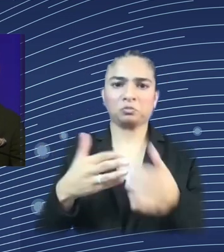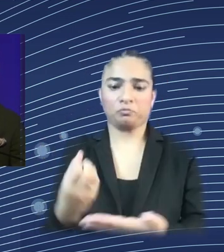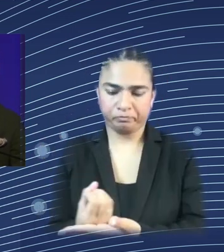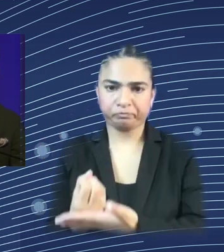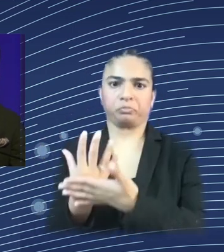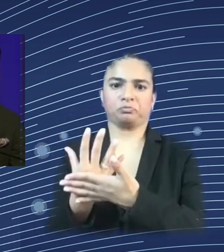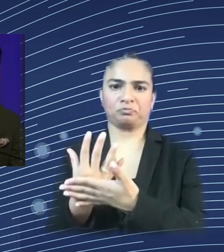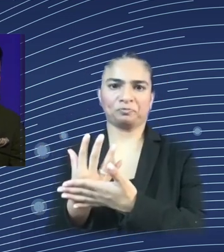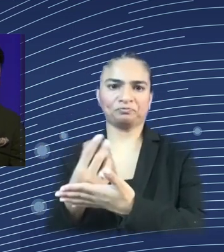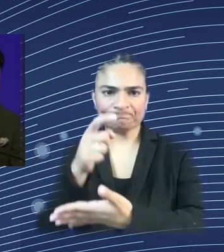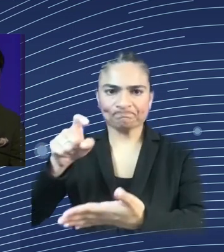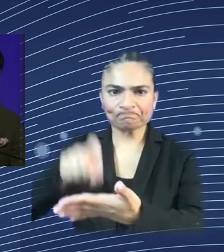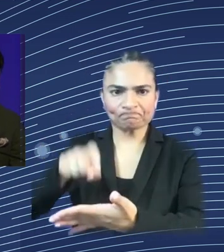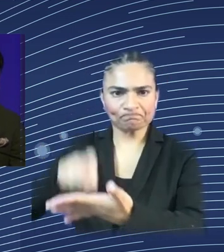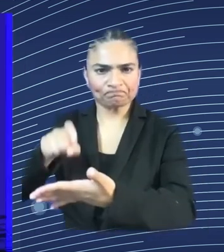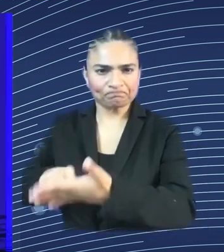session?